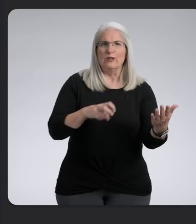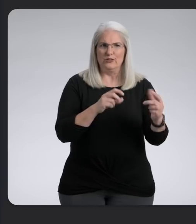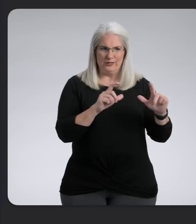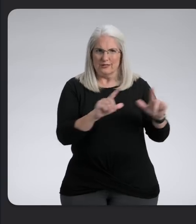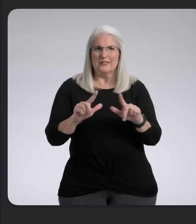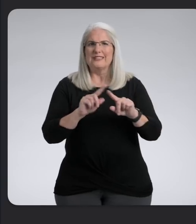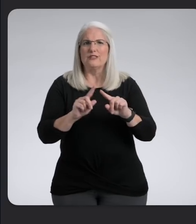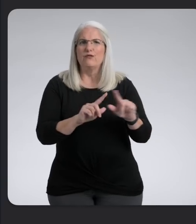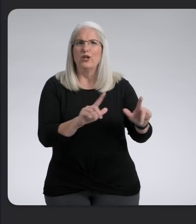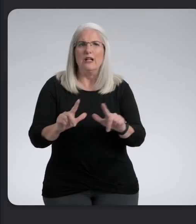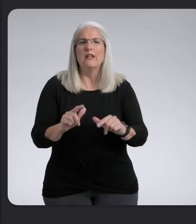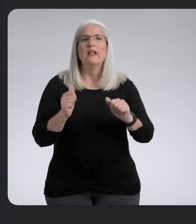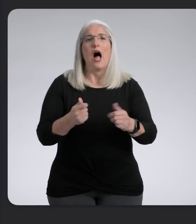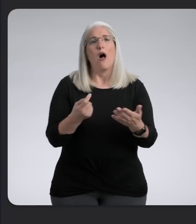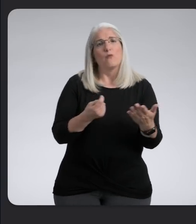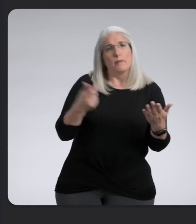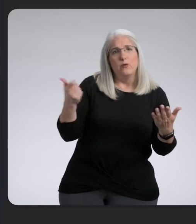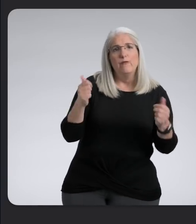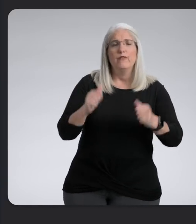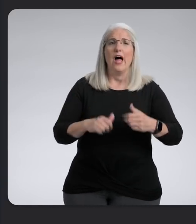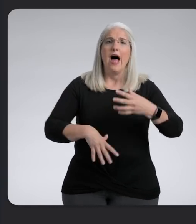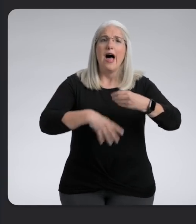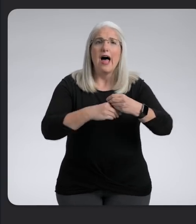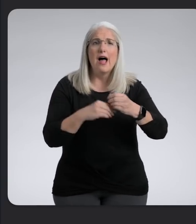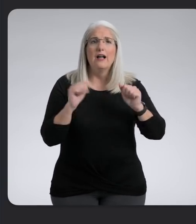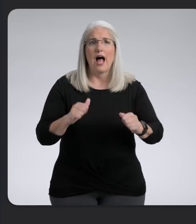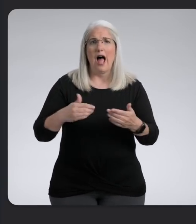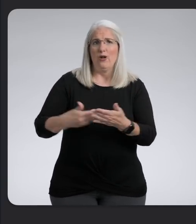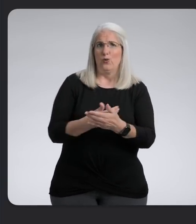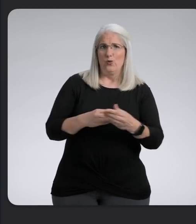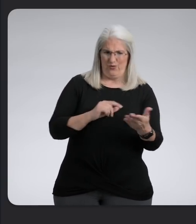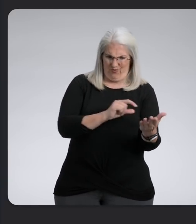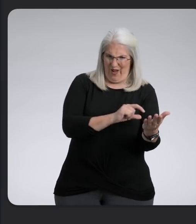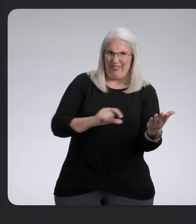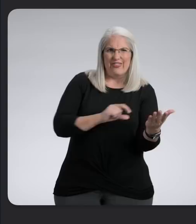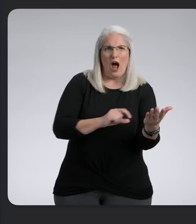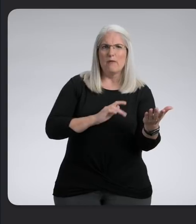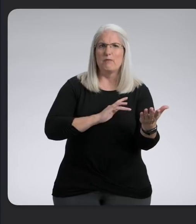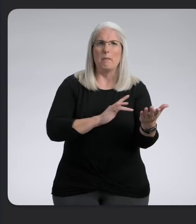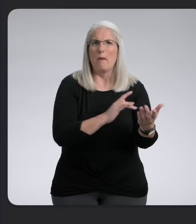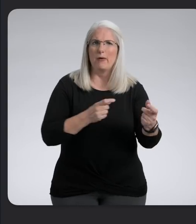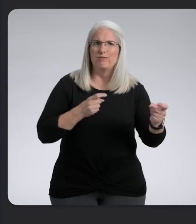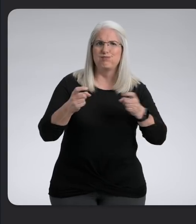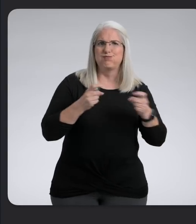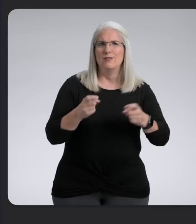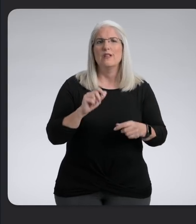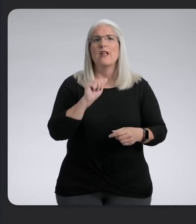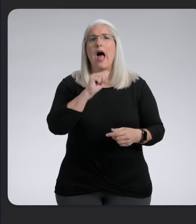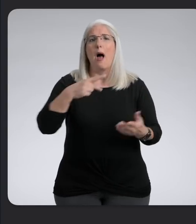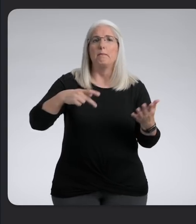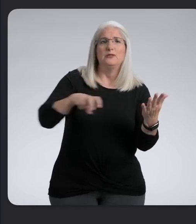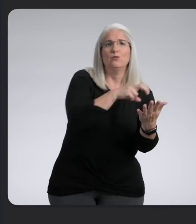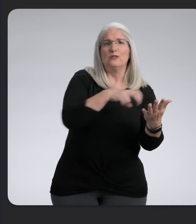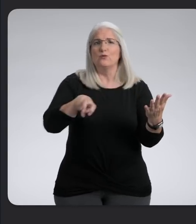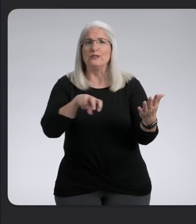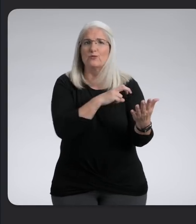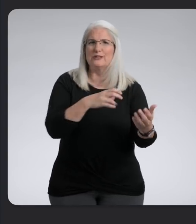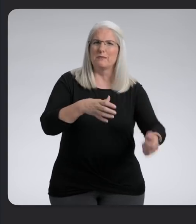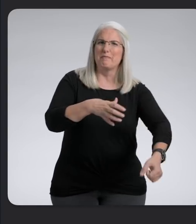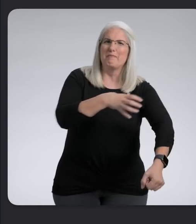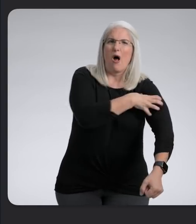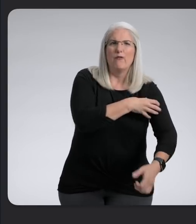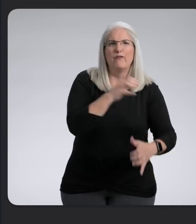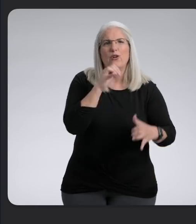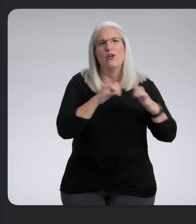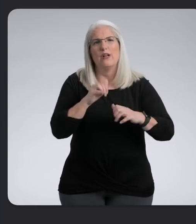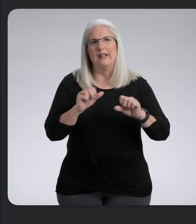right here from the shelf. We've made the app switcher even more powerful. I can now create a split view just by dragging one